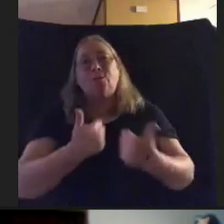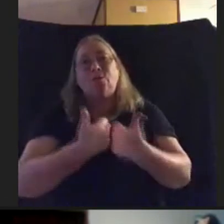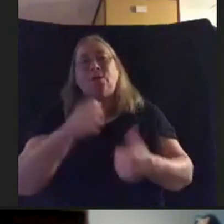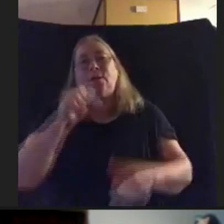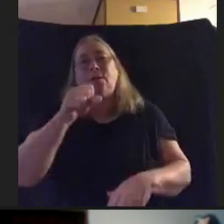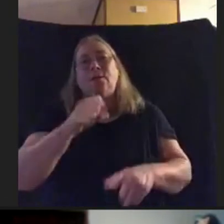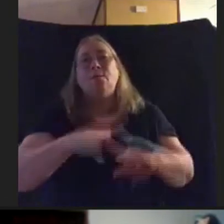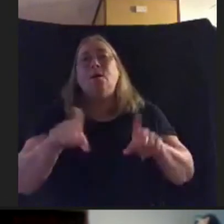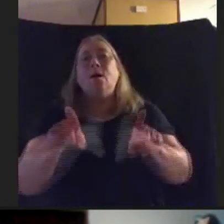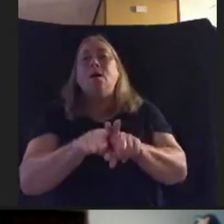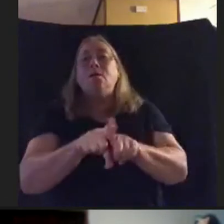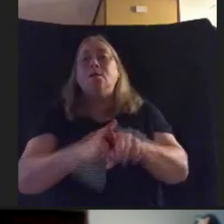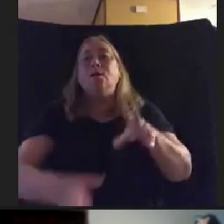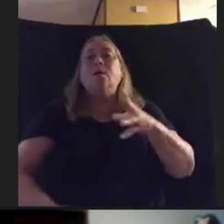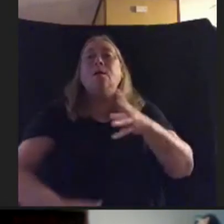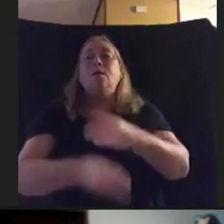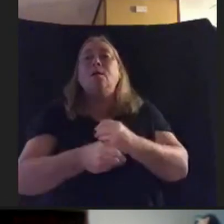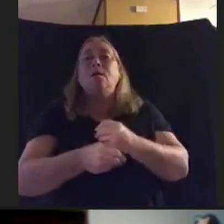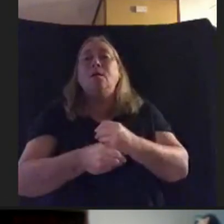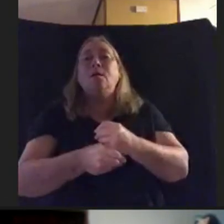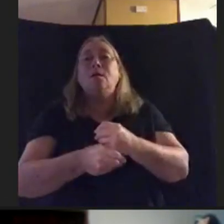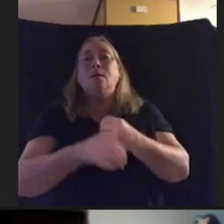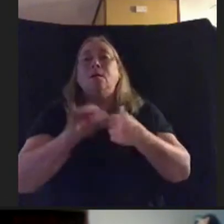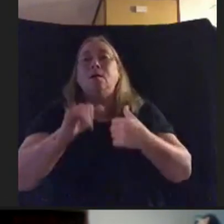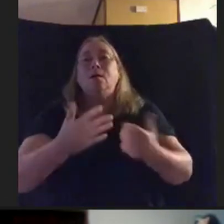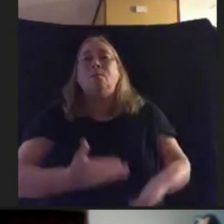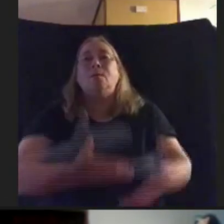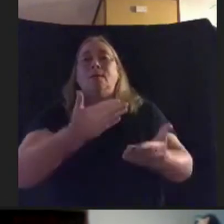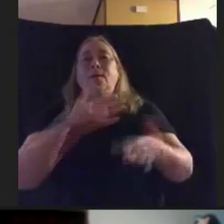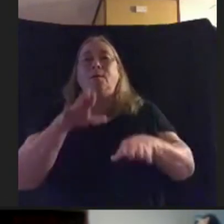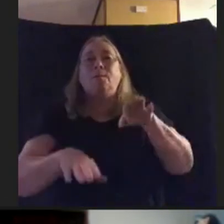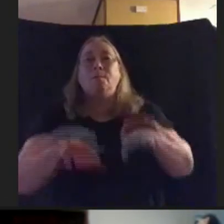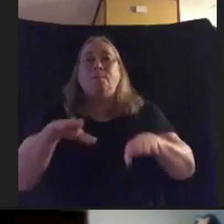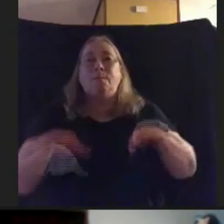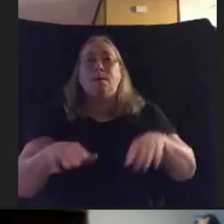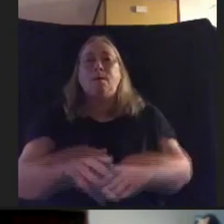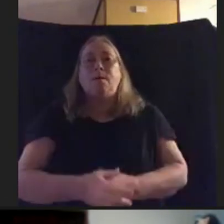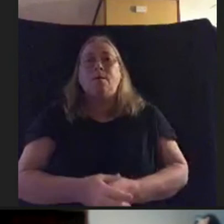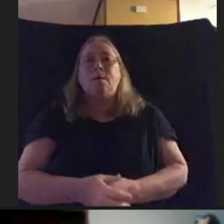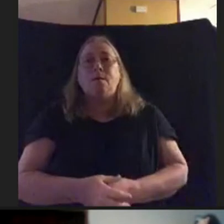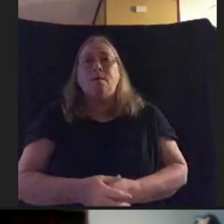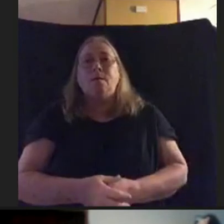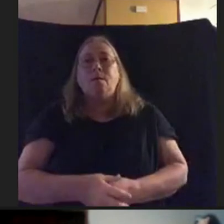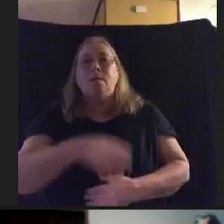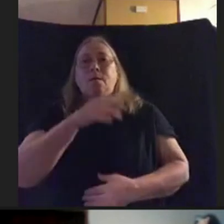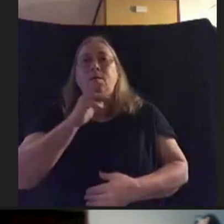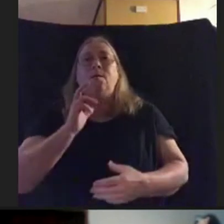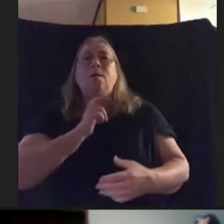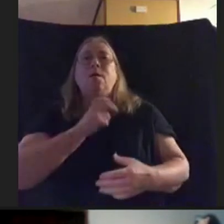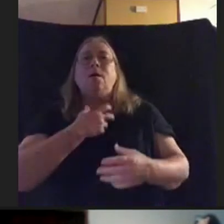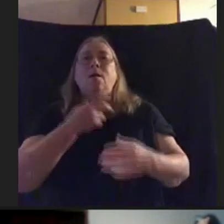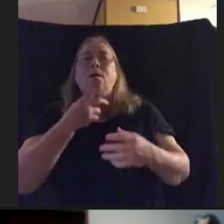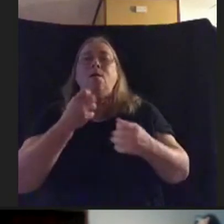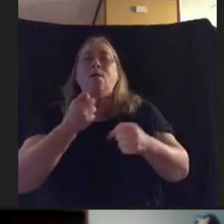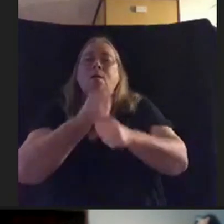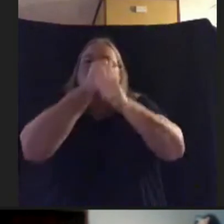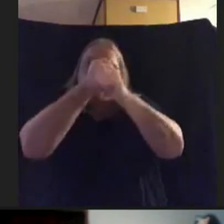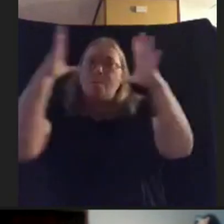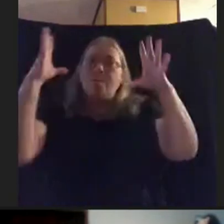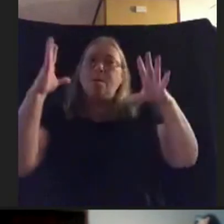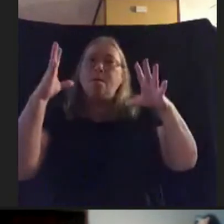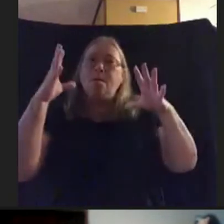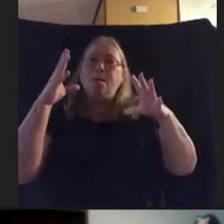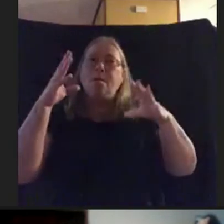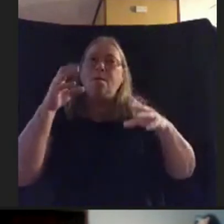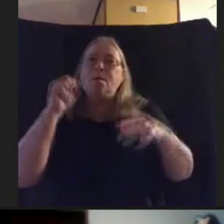to that sort of attempts to provide balance, we are ever expanding our footprint on drive-through locations. So just